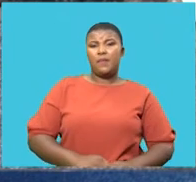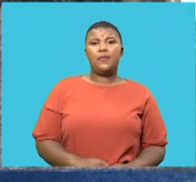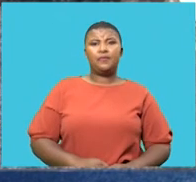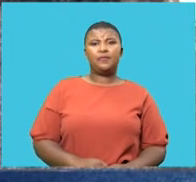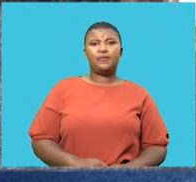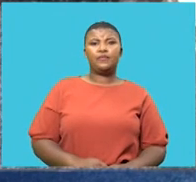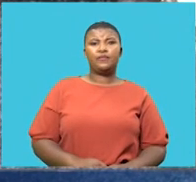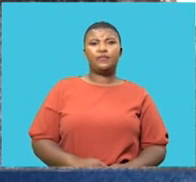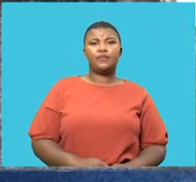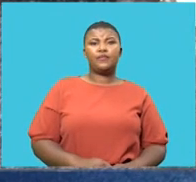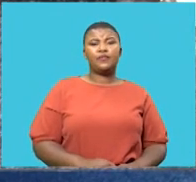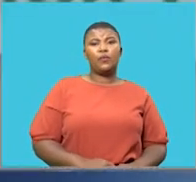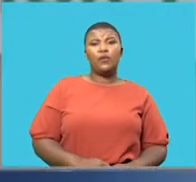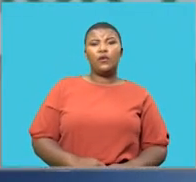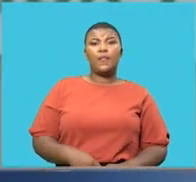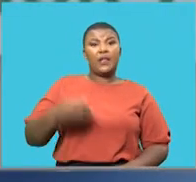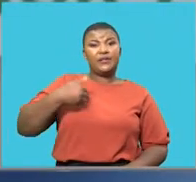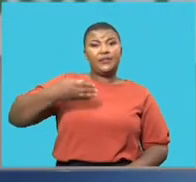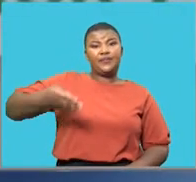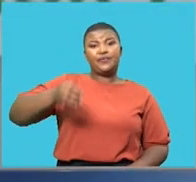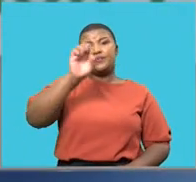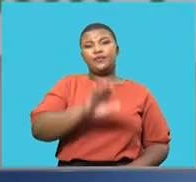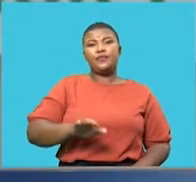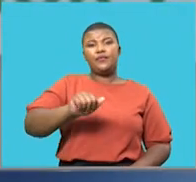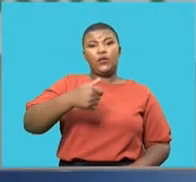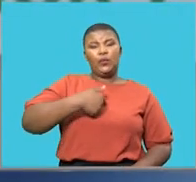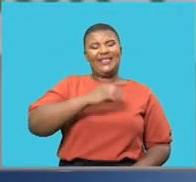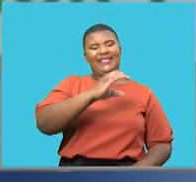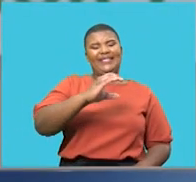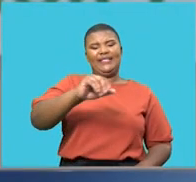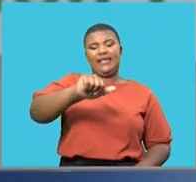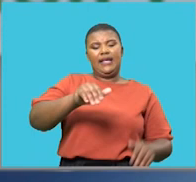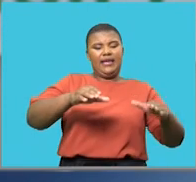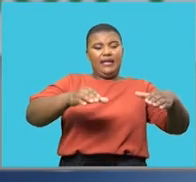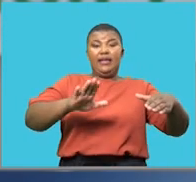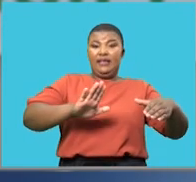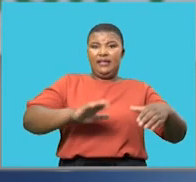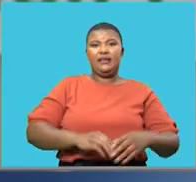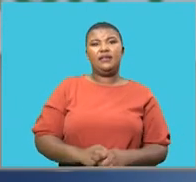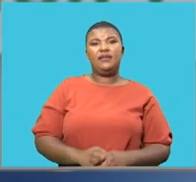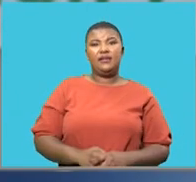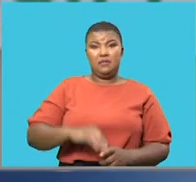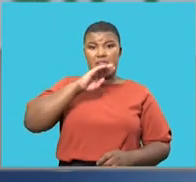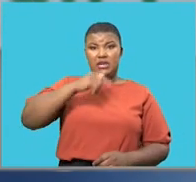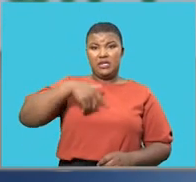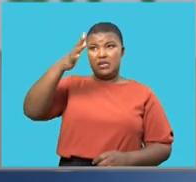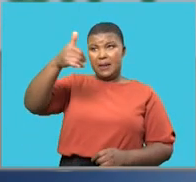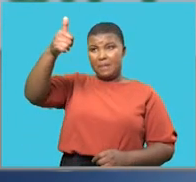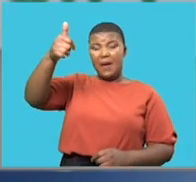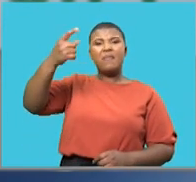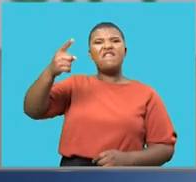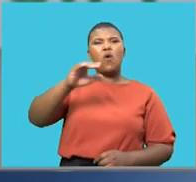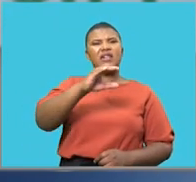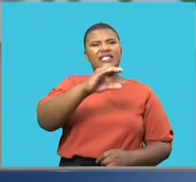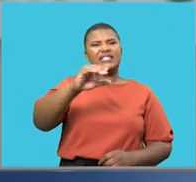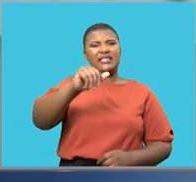in South Africa as the Council for Churches, which is the umbrella body for churches,